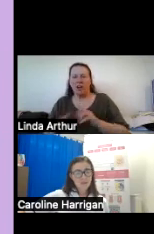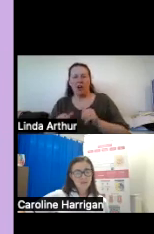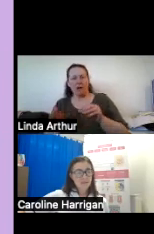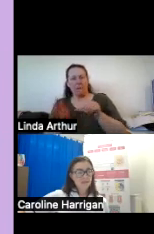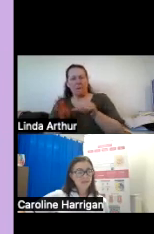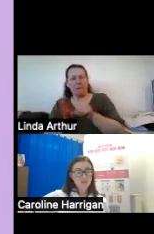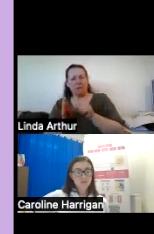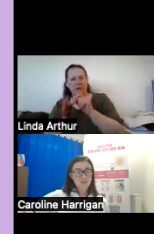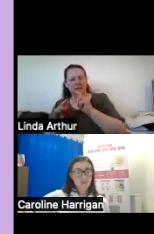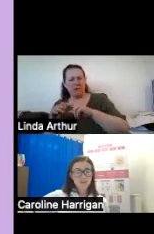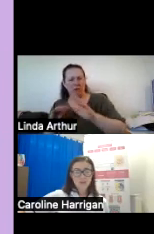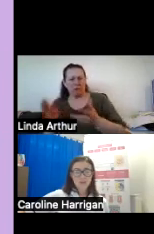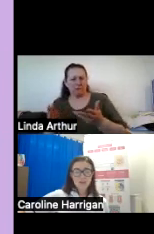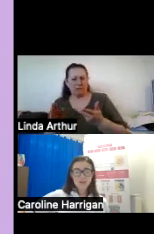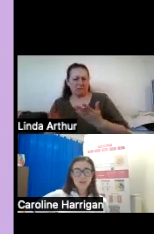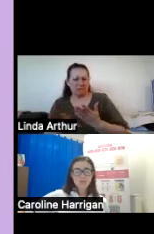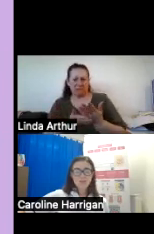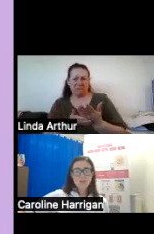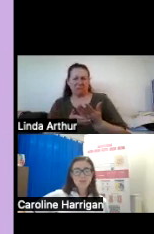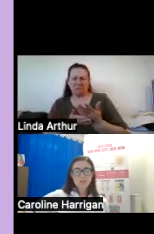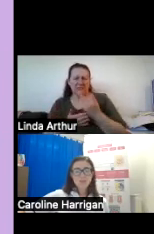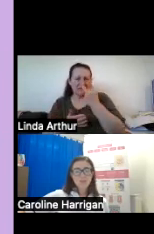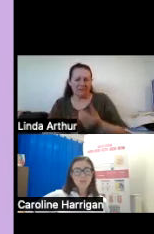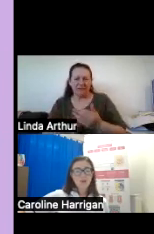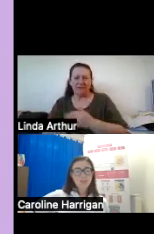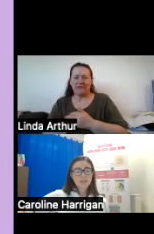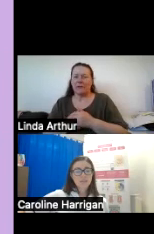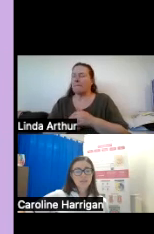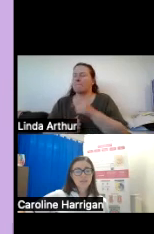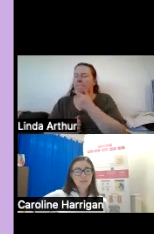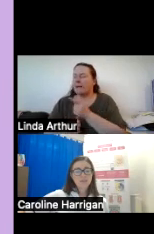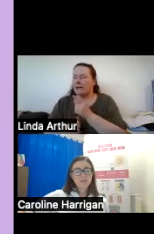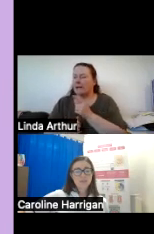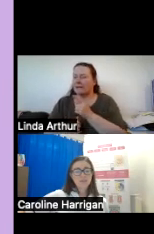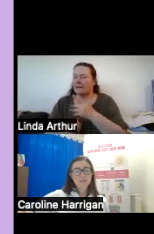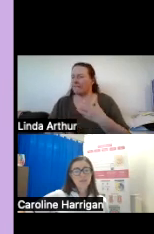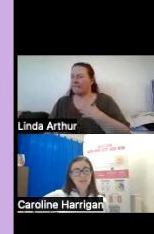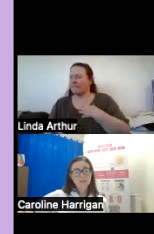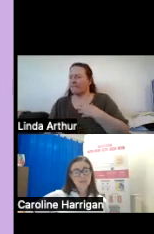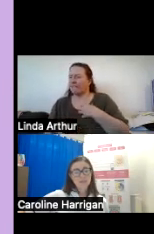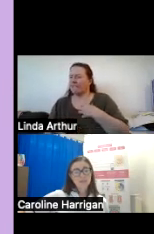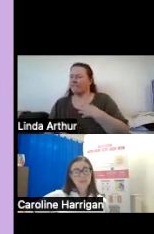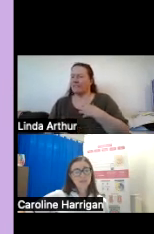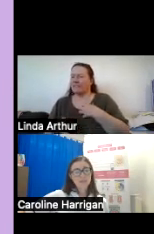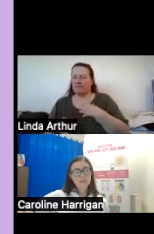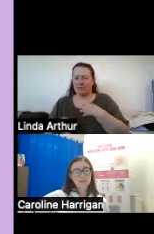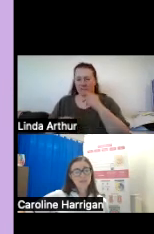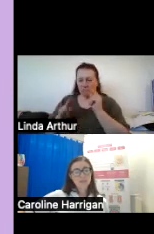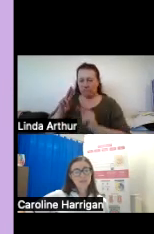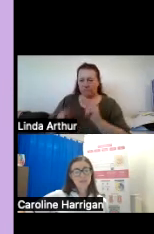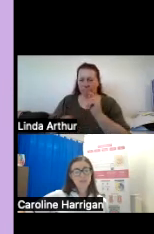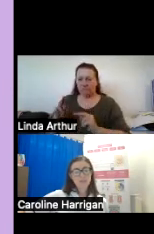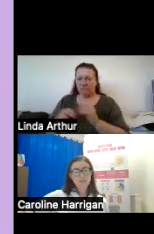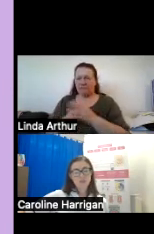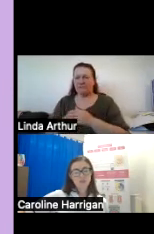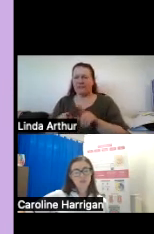pelvic floor? So that's not true either. And then people are always really fearful of getting examinations. And as physios,